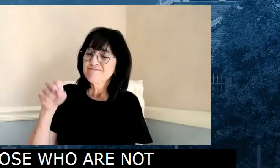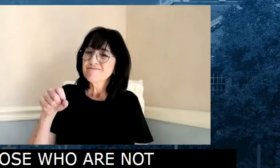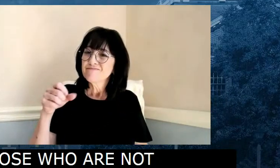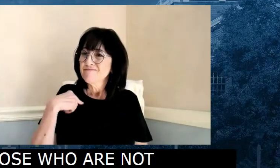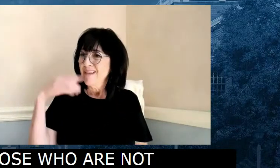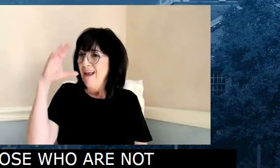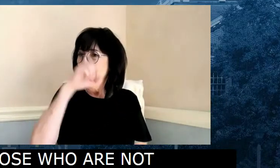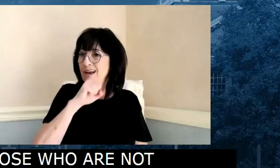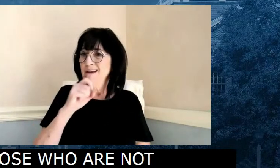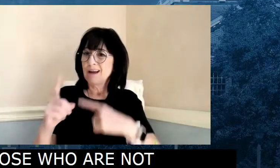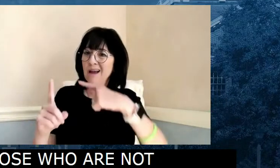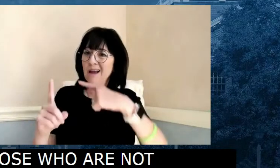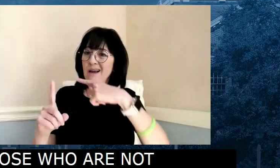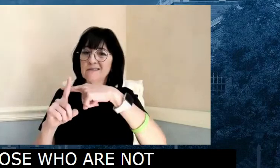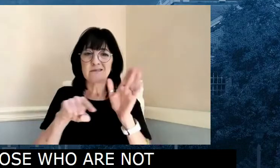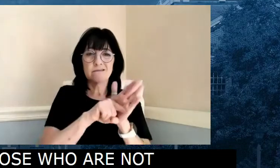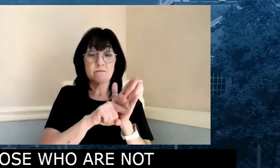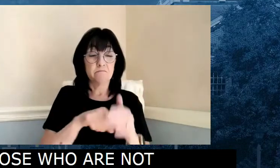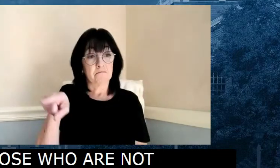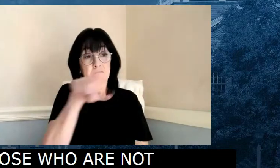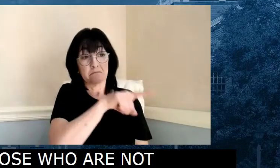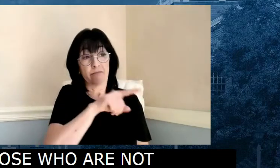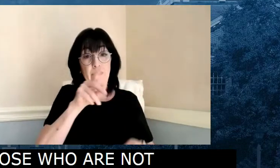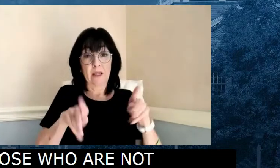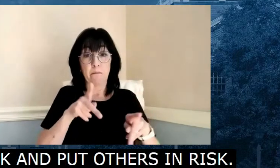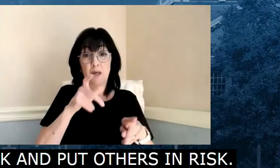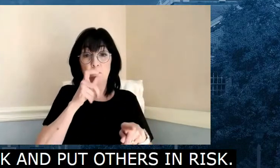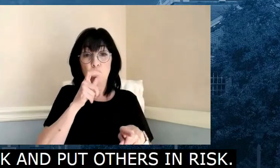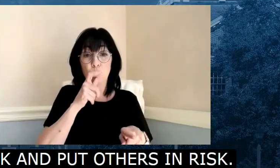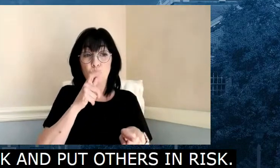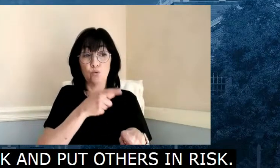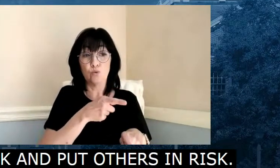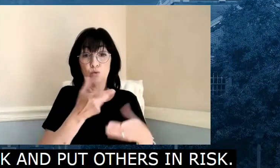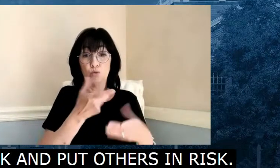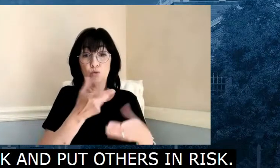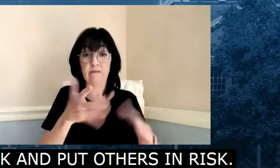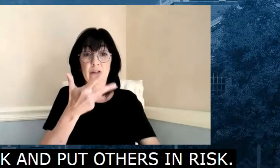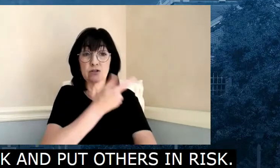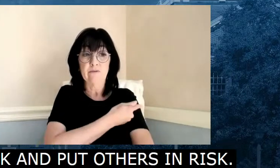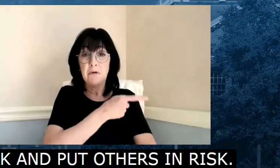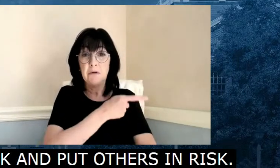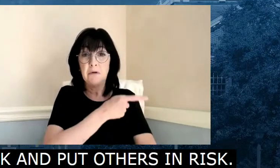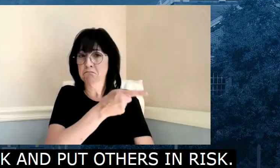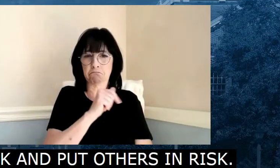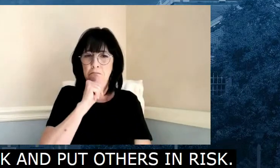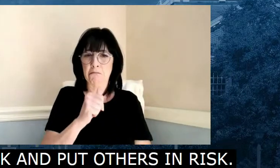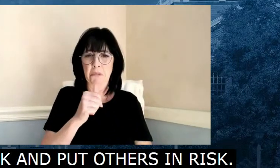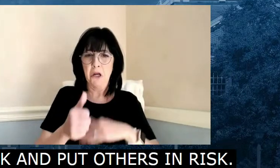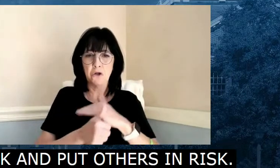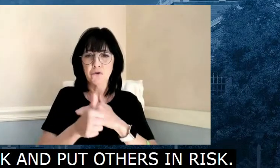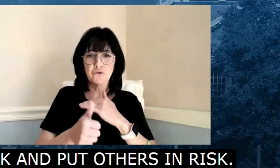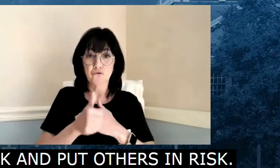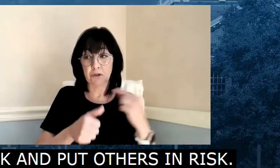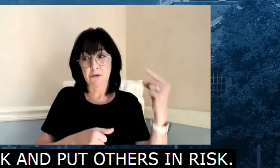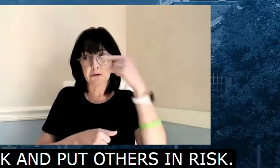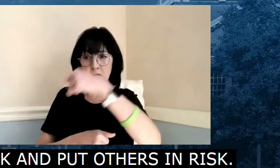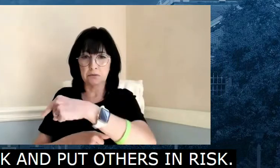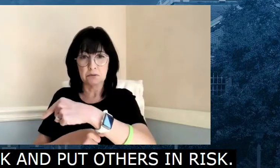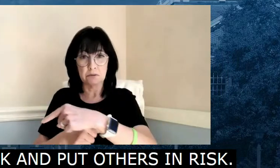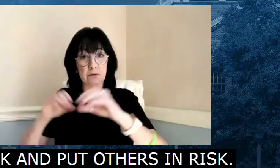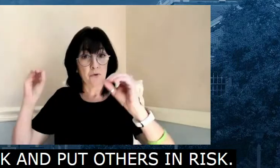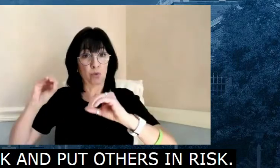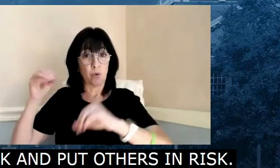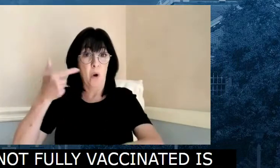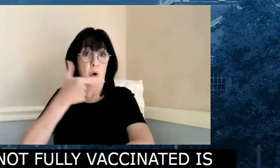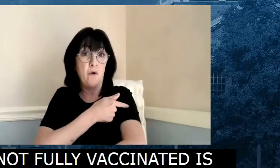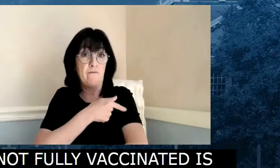fully vaccinated at risk, but they're putting other folks that are not vaccinated at risk. My concern as governors for both